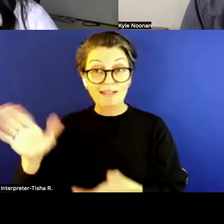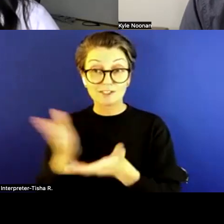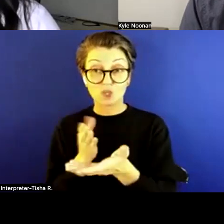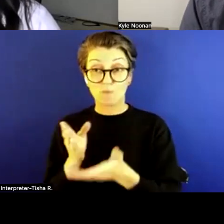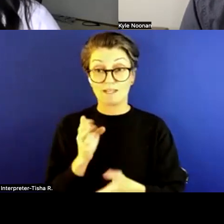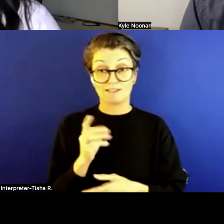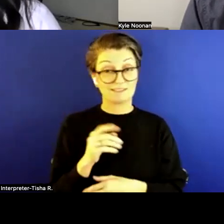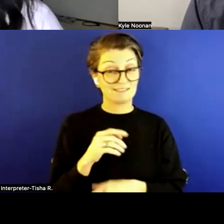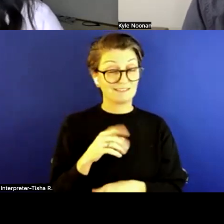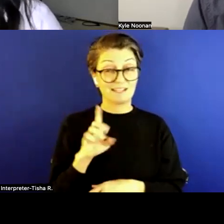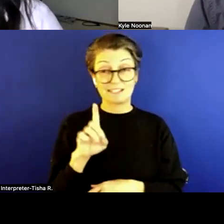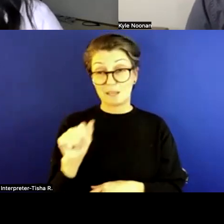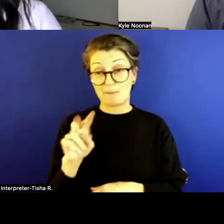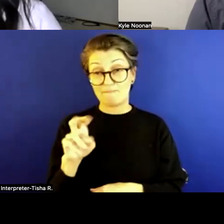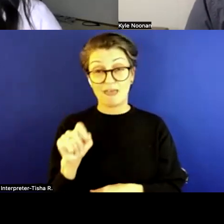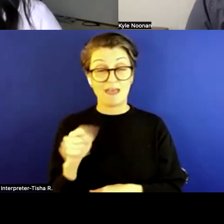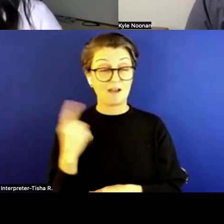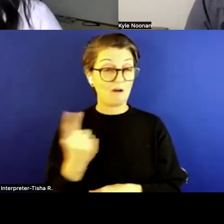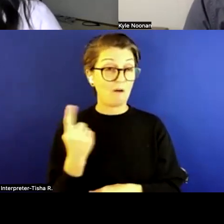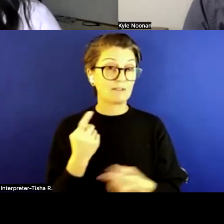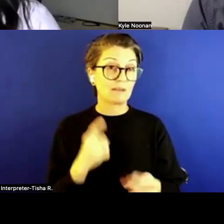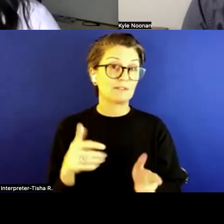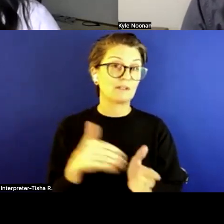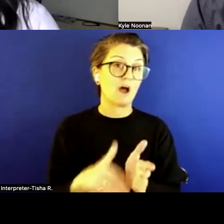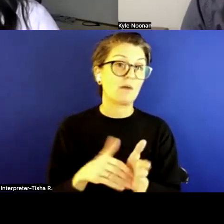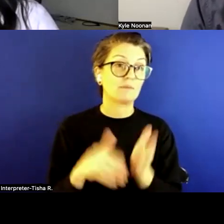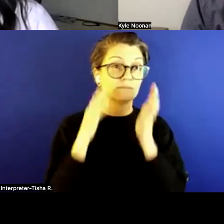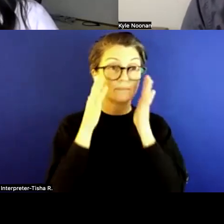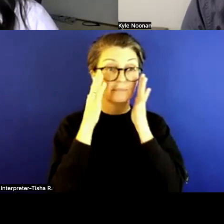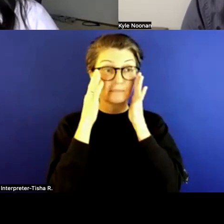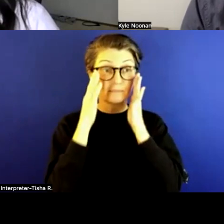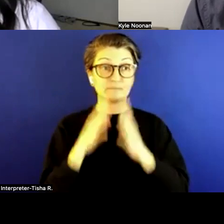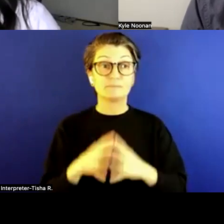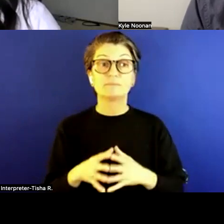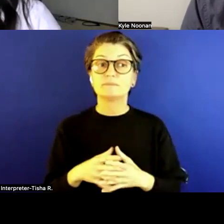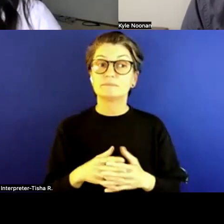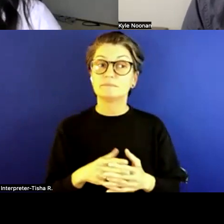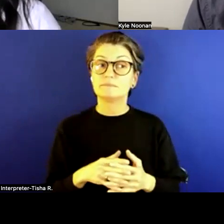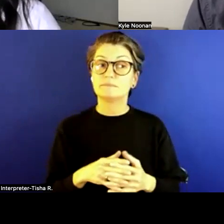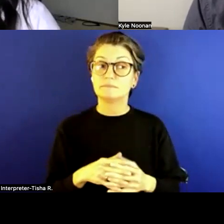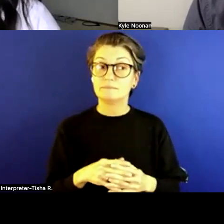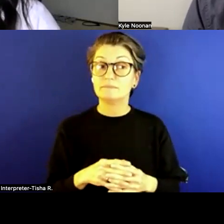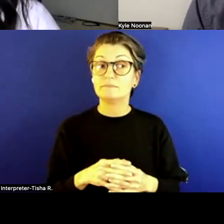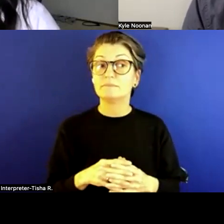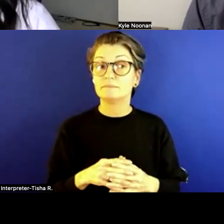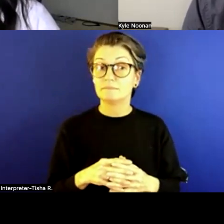again, because it happens all the time. And so that's definitely a real thing.